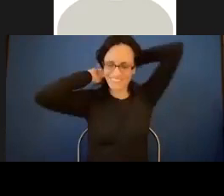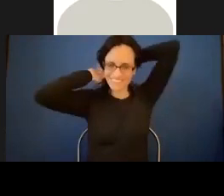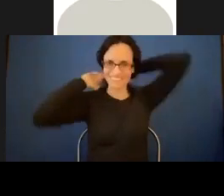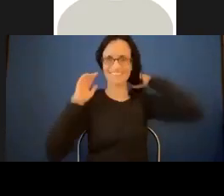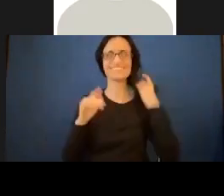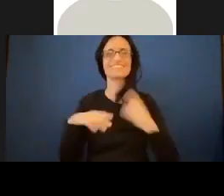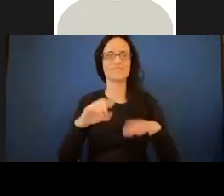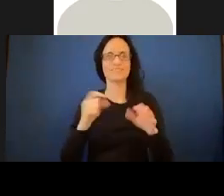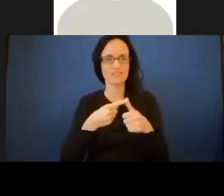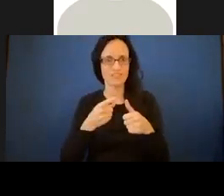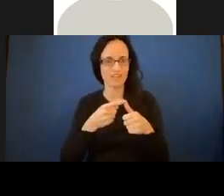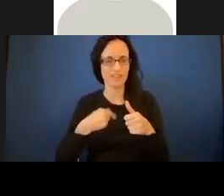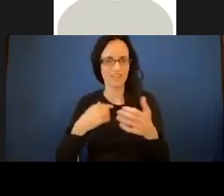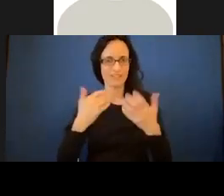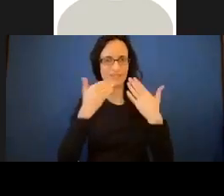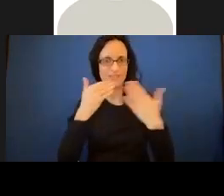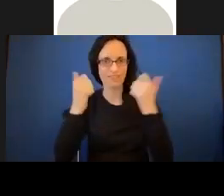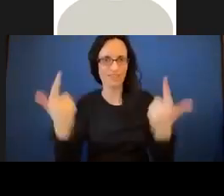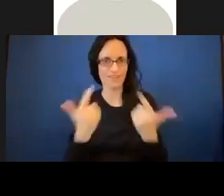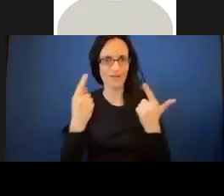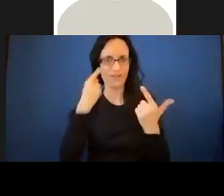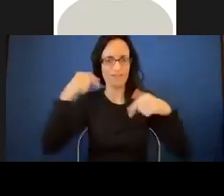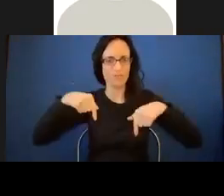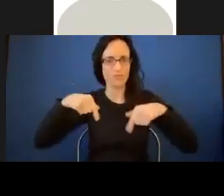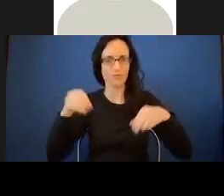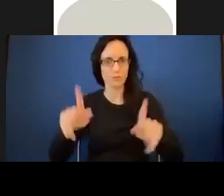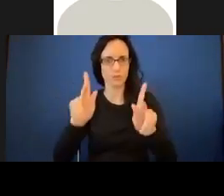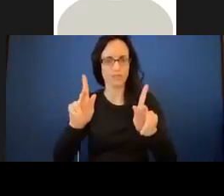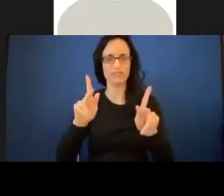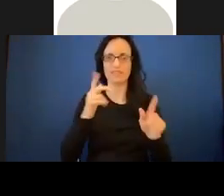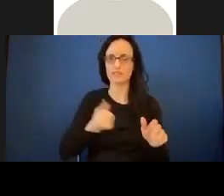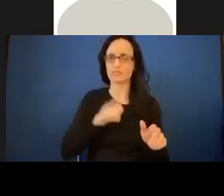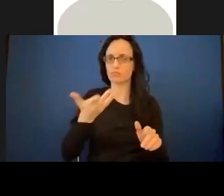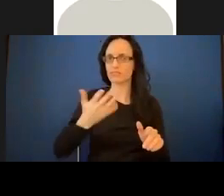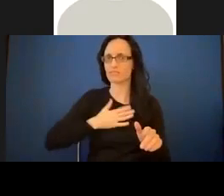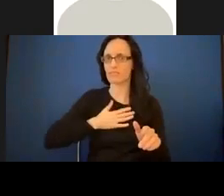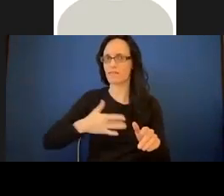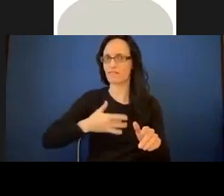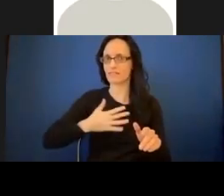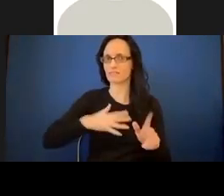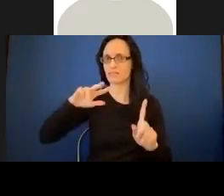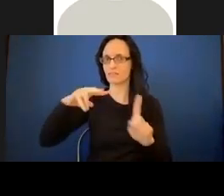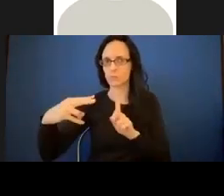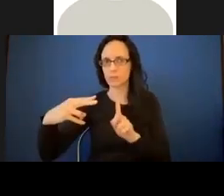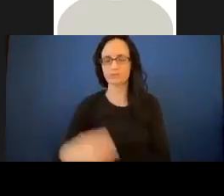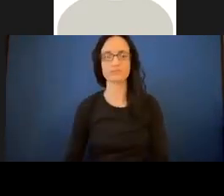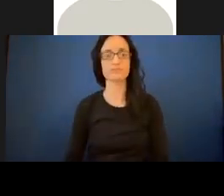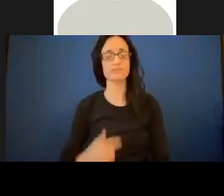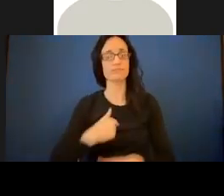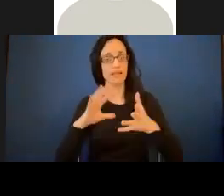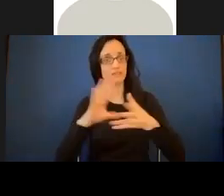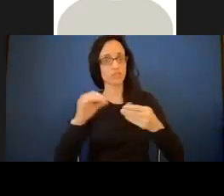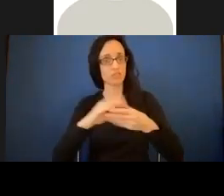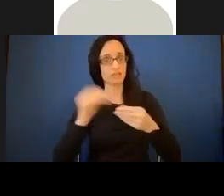to thank everybody for this opportunity to express my views. As I've shared in the past,